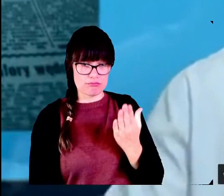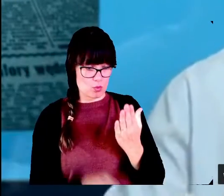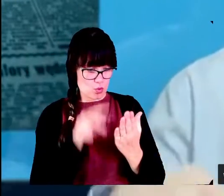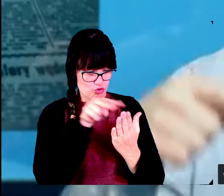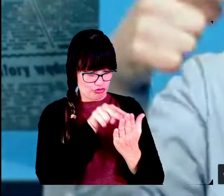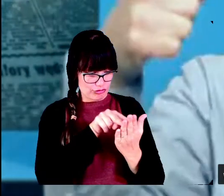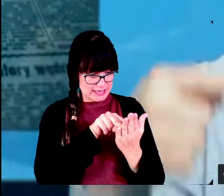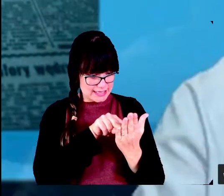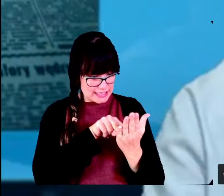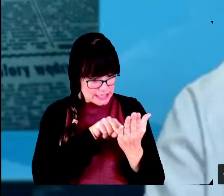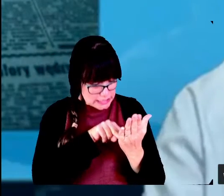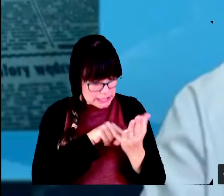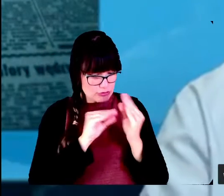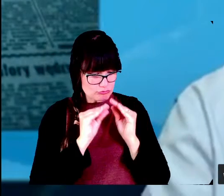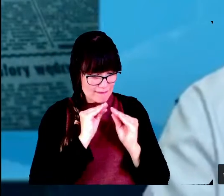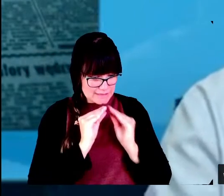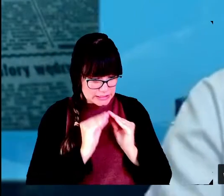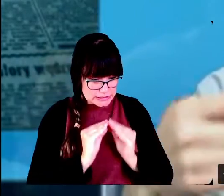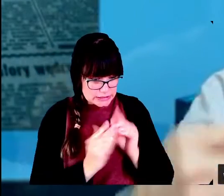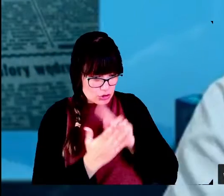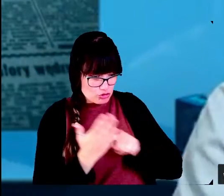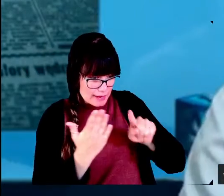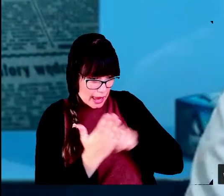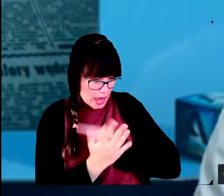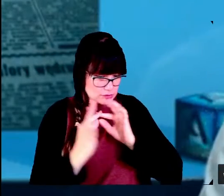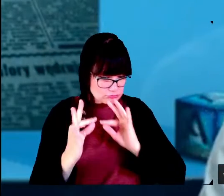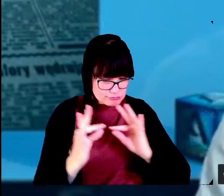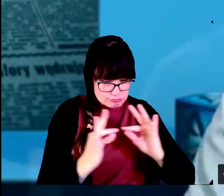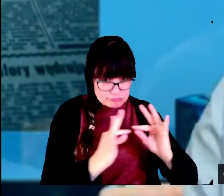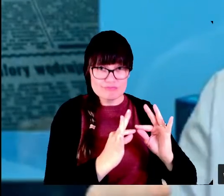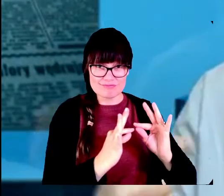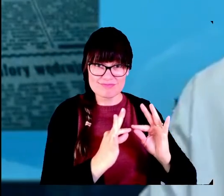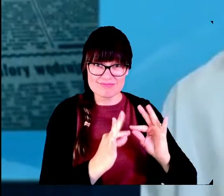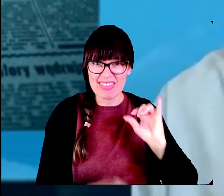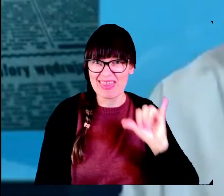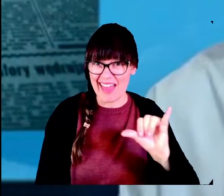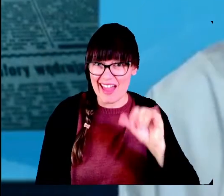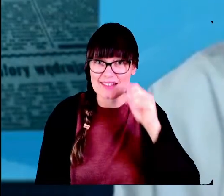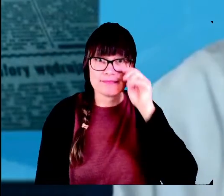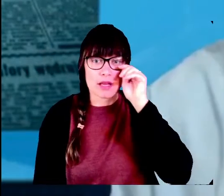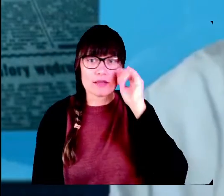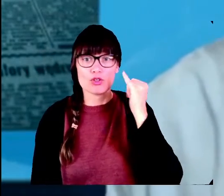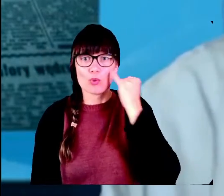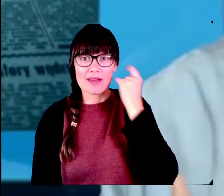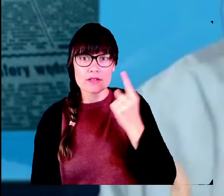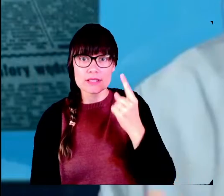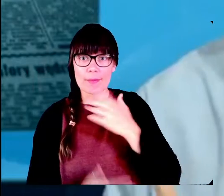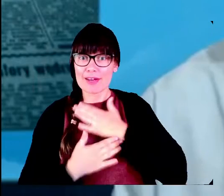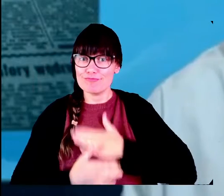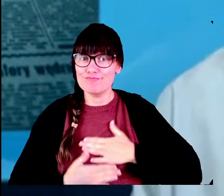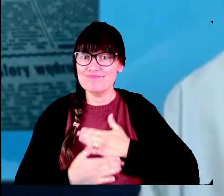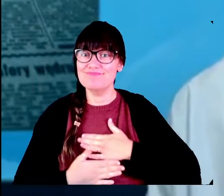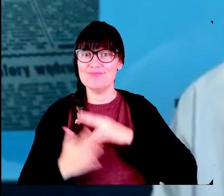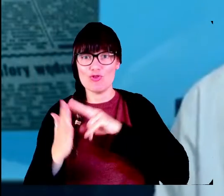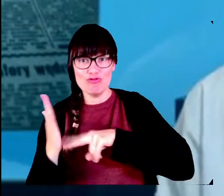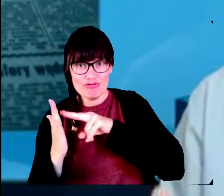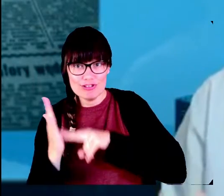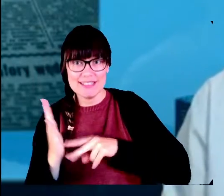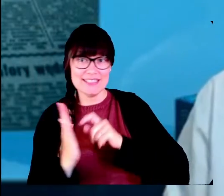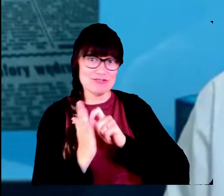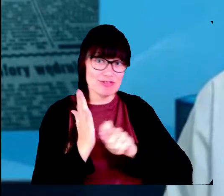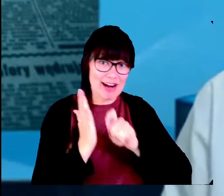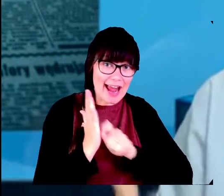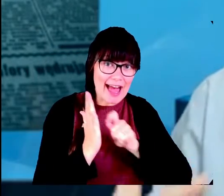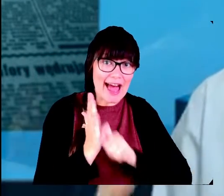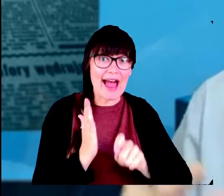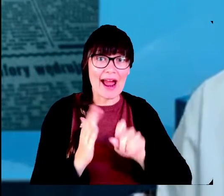it to make sure it was the proper grammar and proper format. So again, if it's something that you like to do, if you like to read a lot and